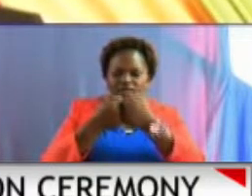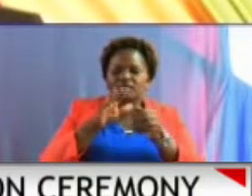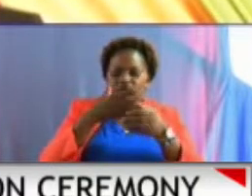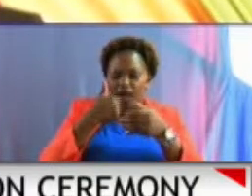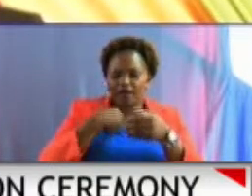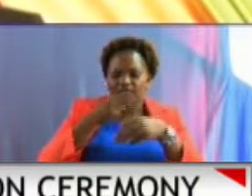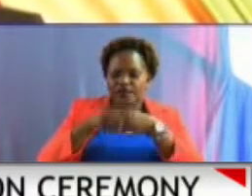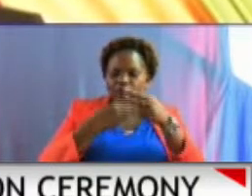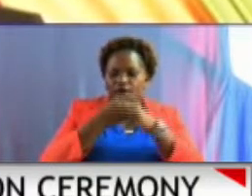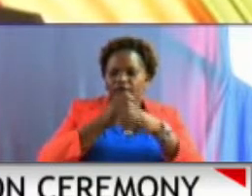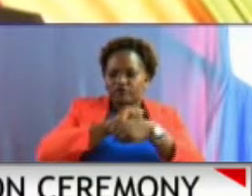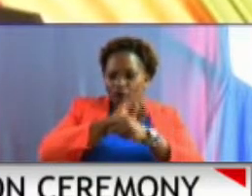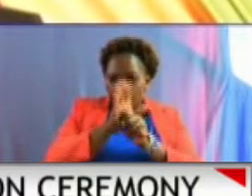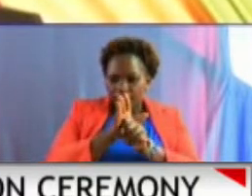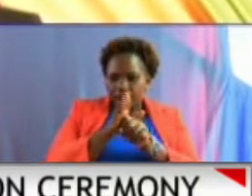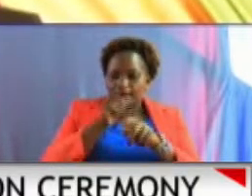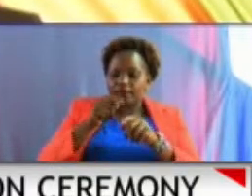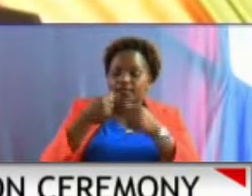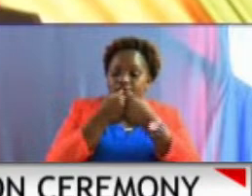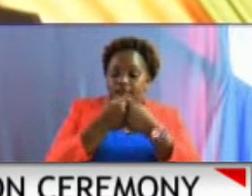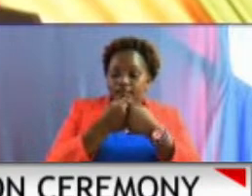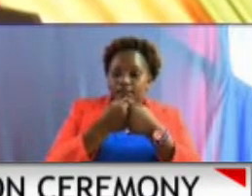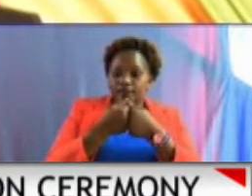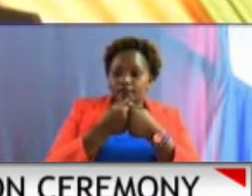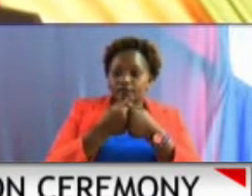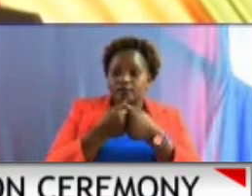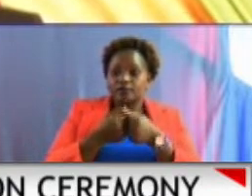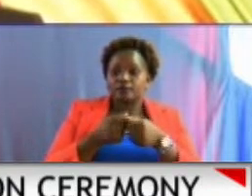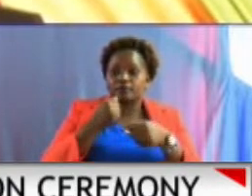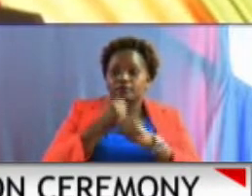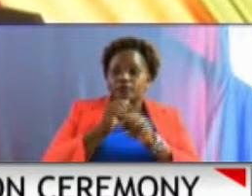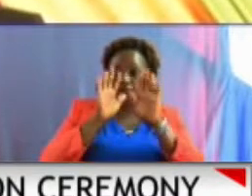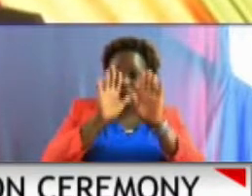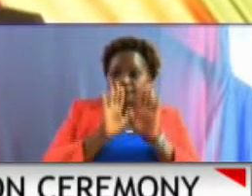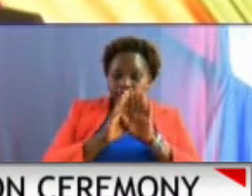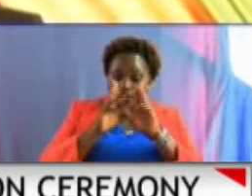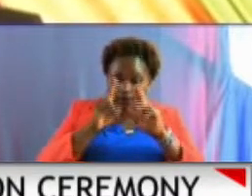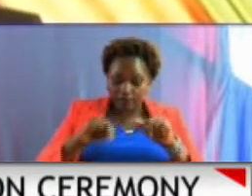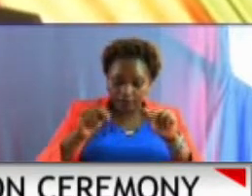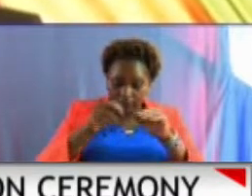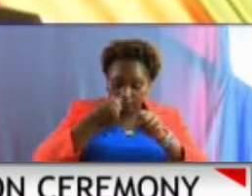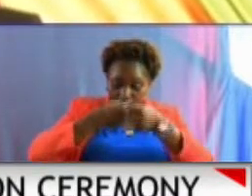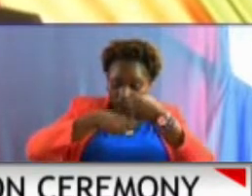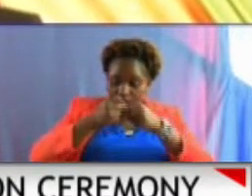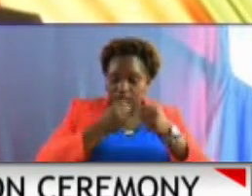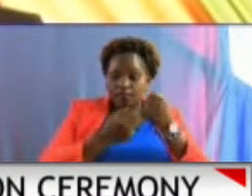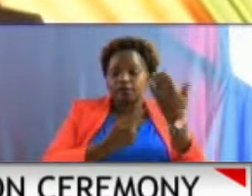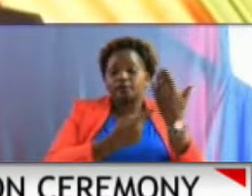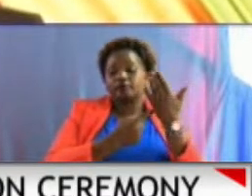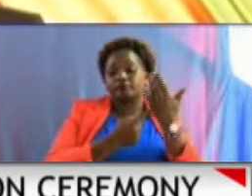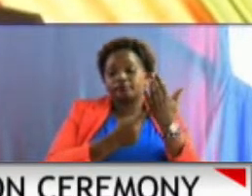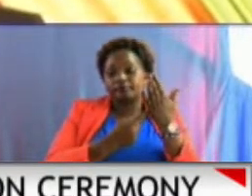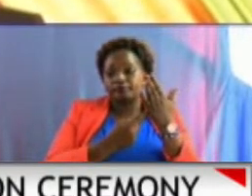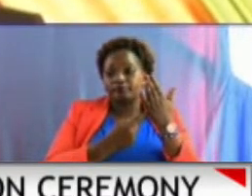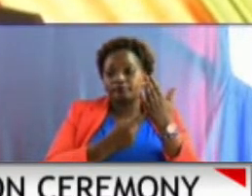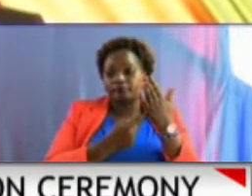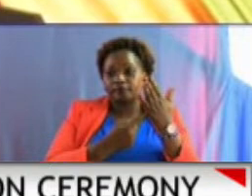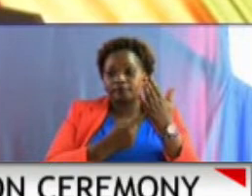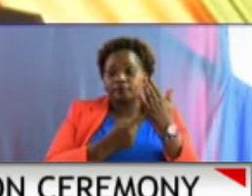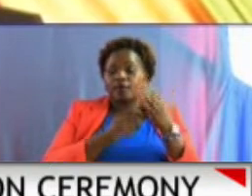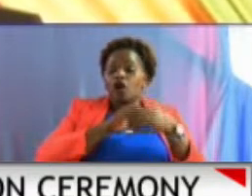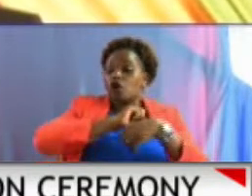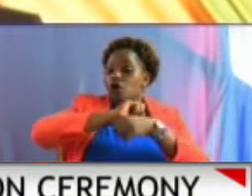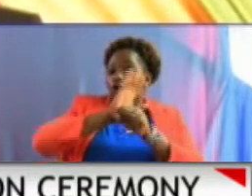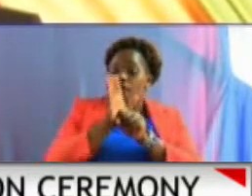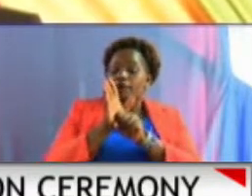pandemic. These challenges have brought to the fore the importance of research, science, and technology.